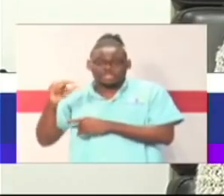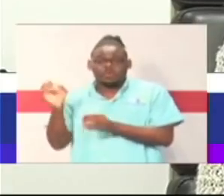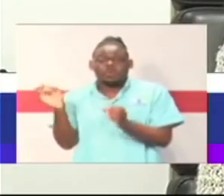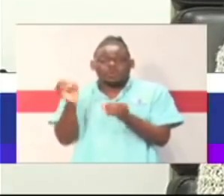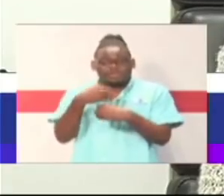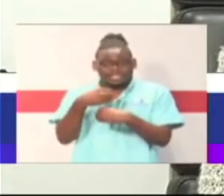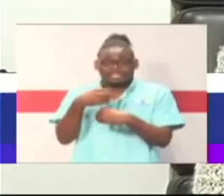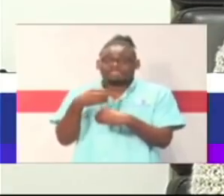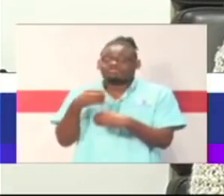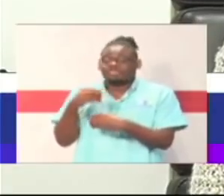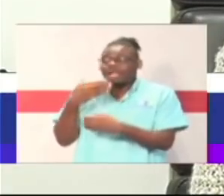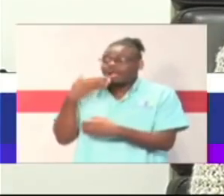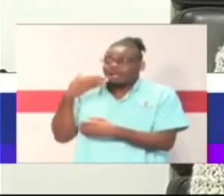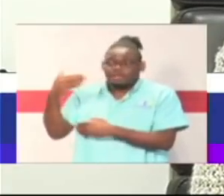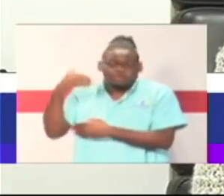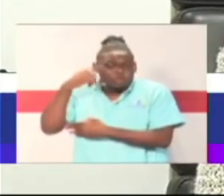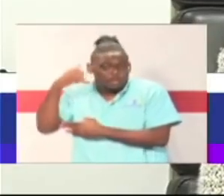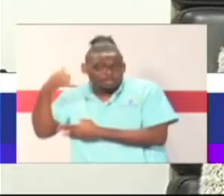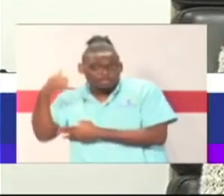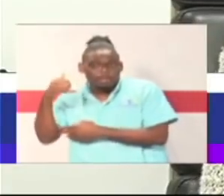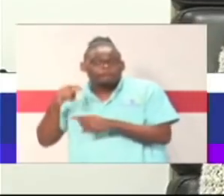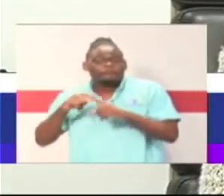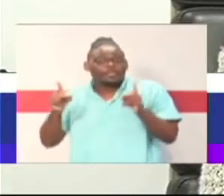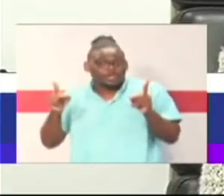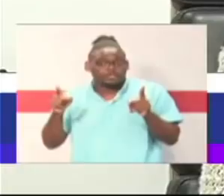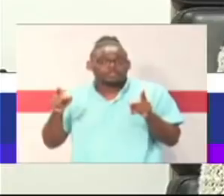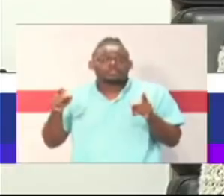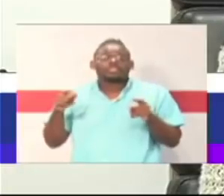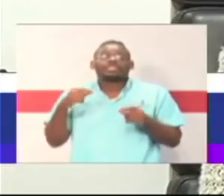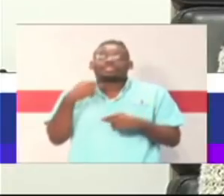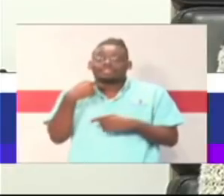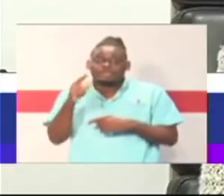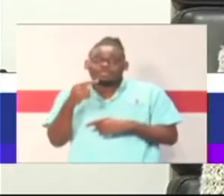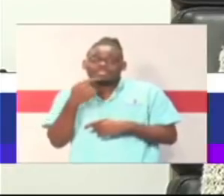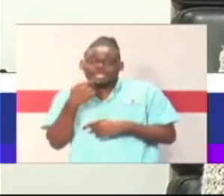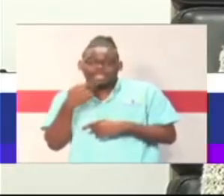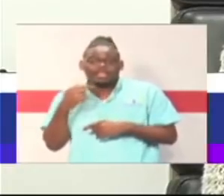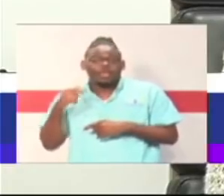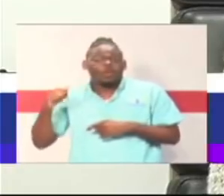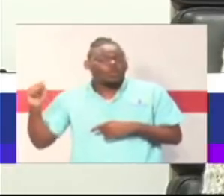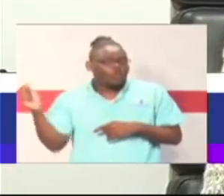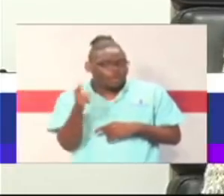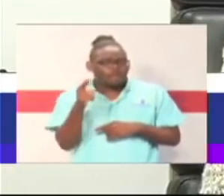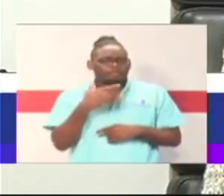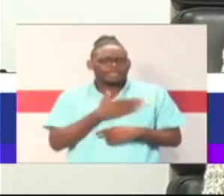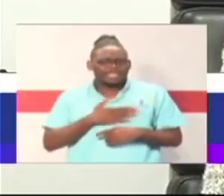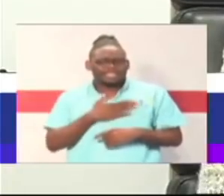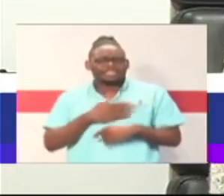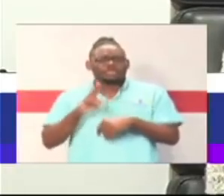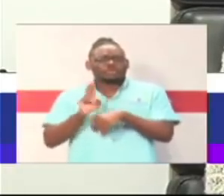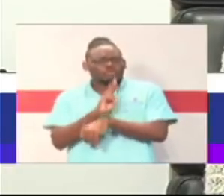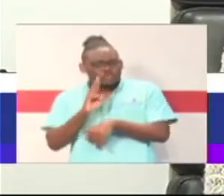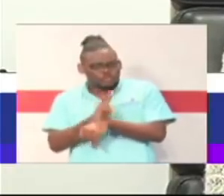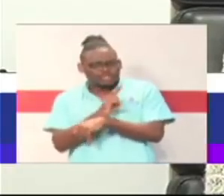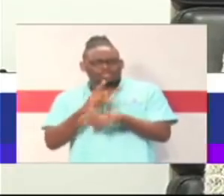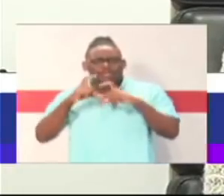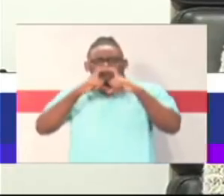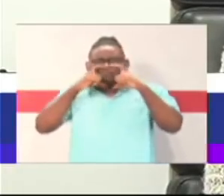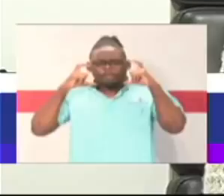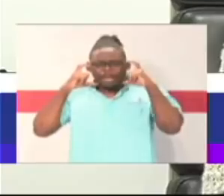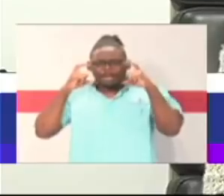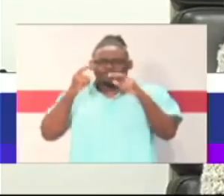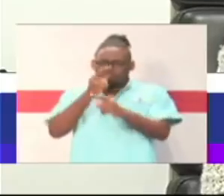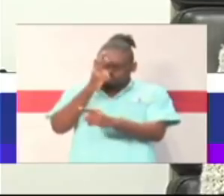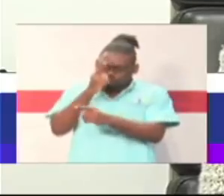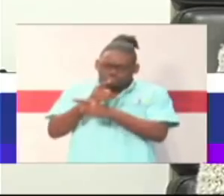to inform everyone and to request that we all wear our masks properly. And of course, removing your mask while smoking